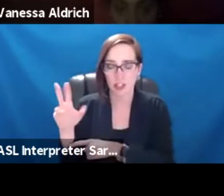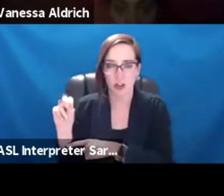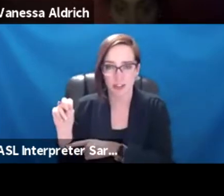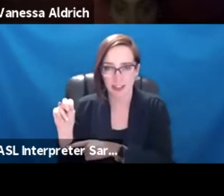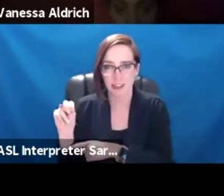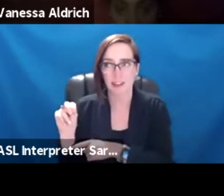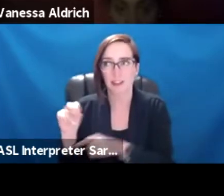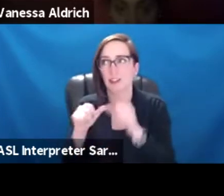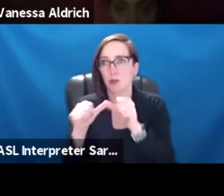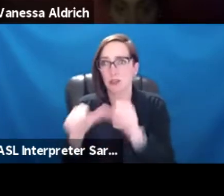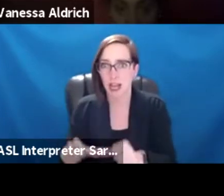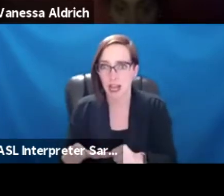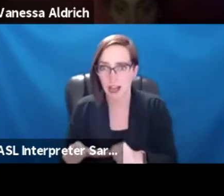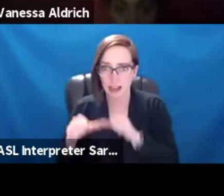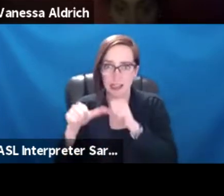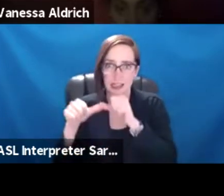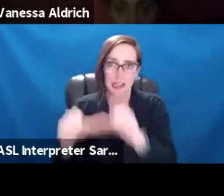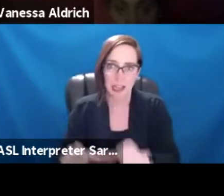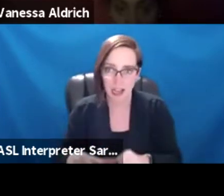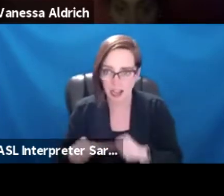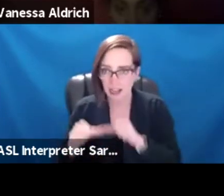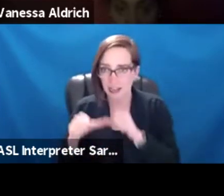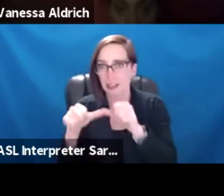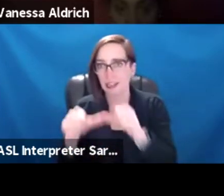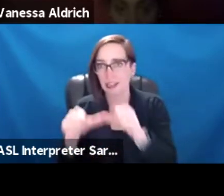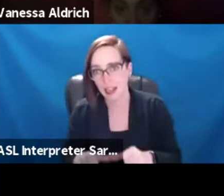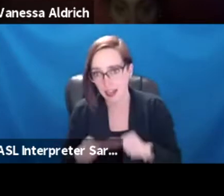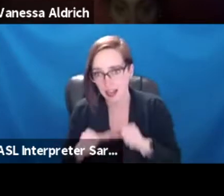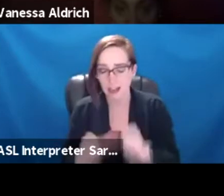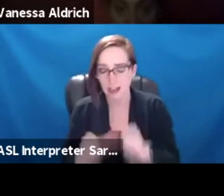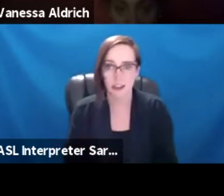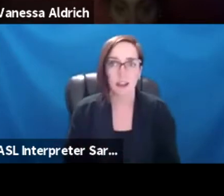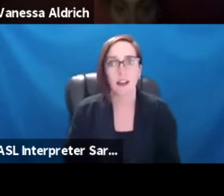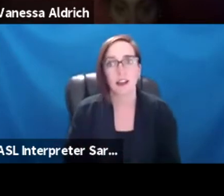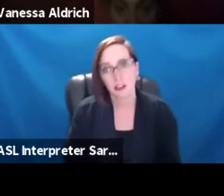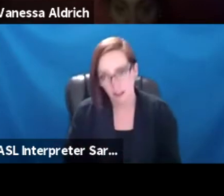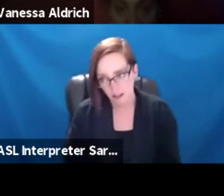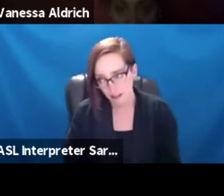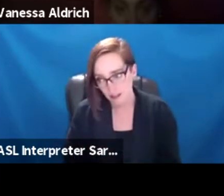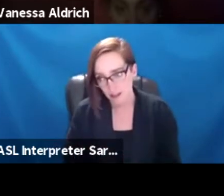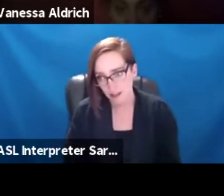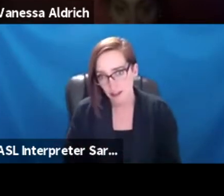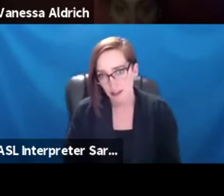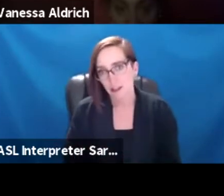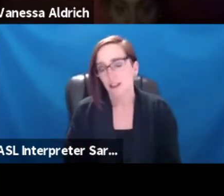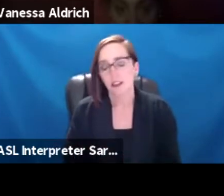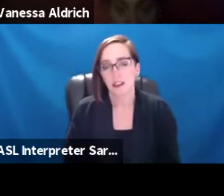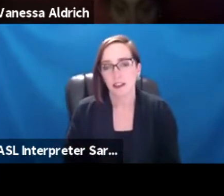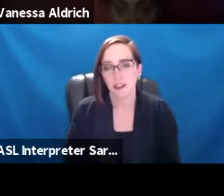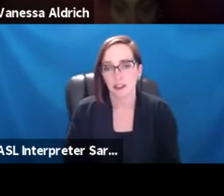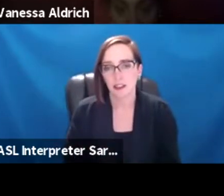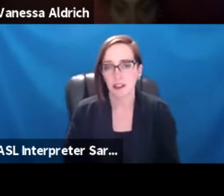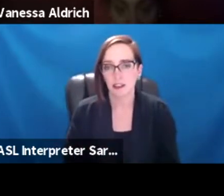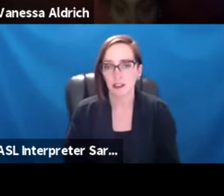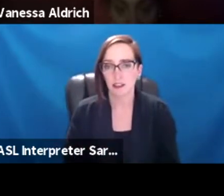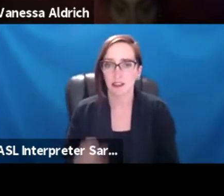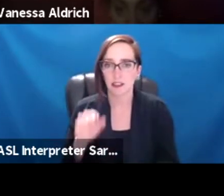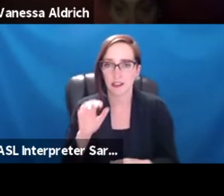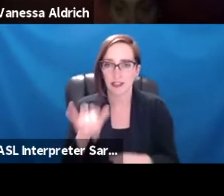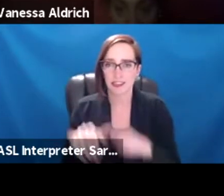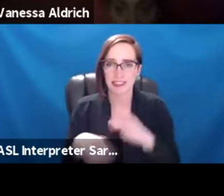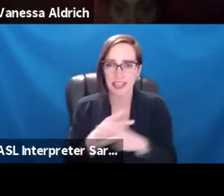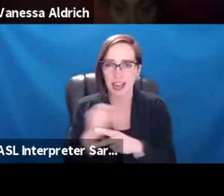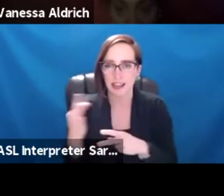goes on and on and on. That this kind of thing, this knee on the neck of